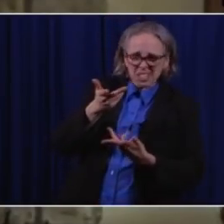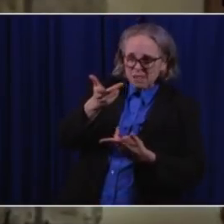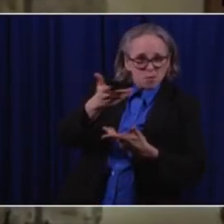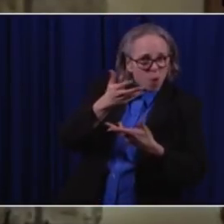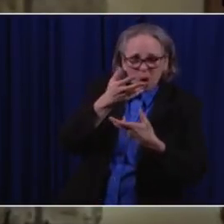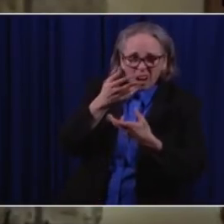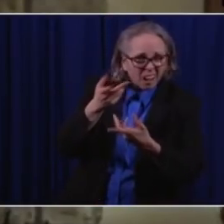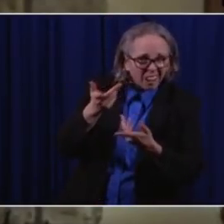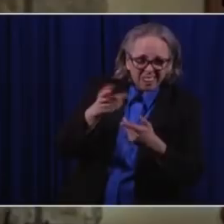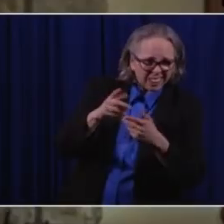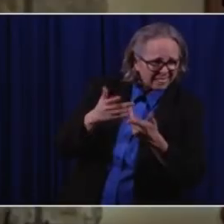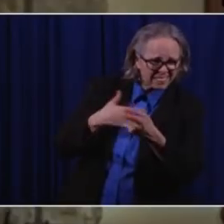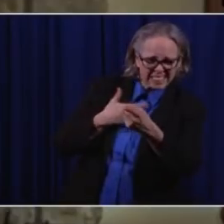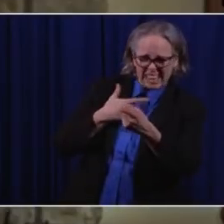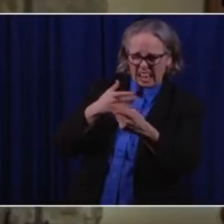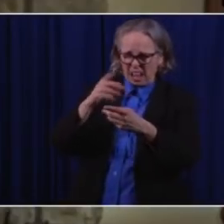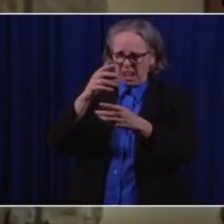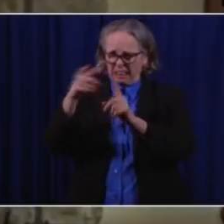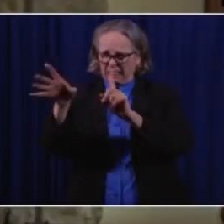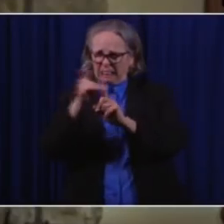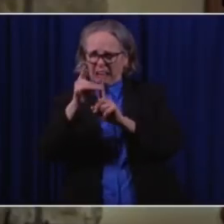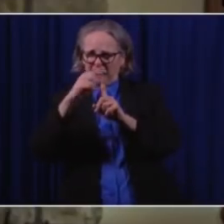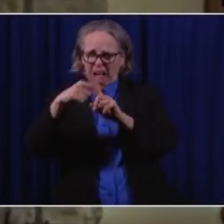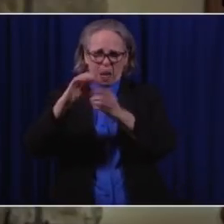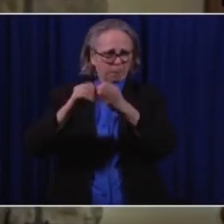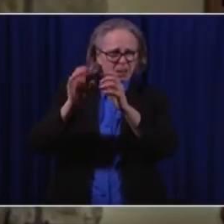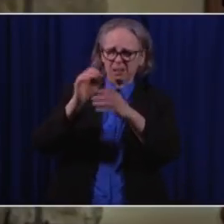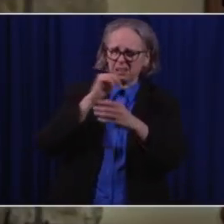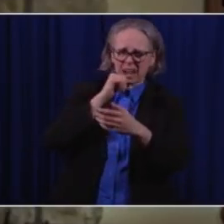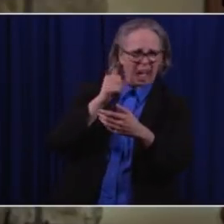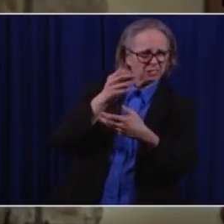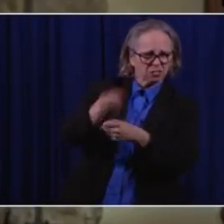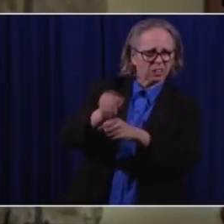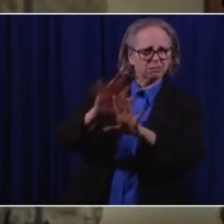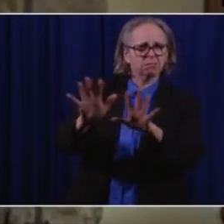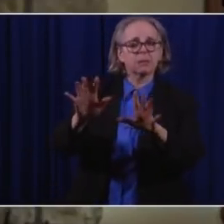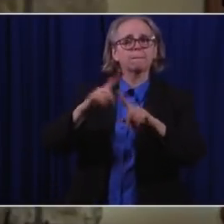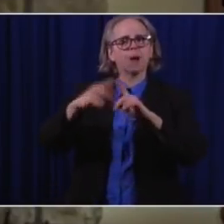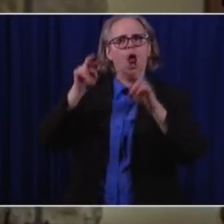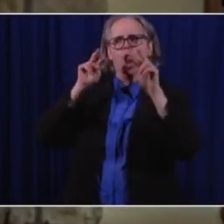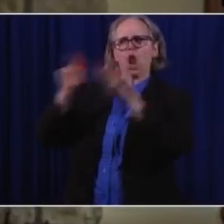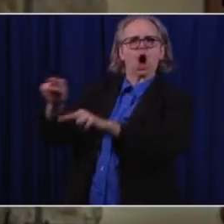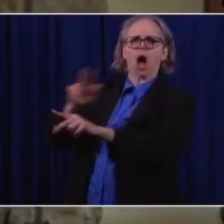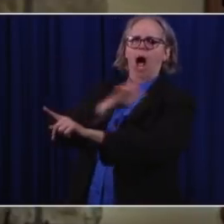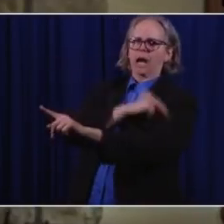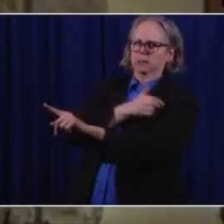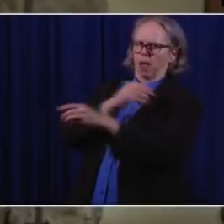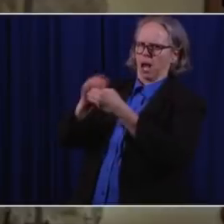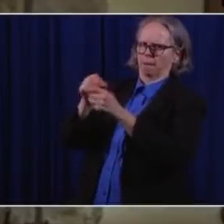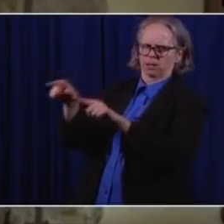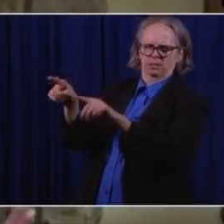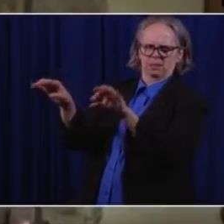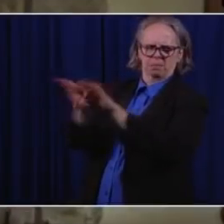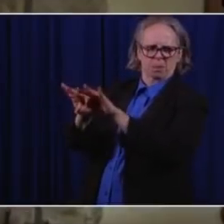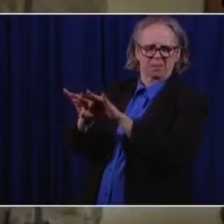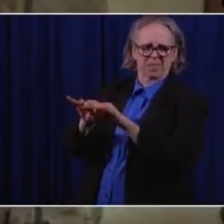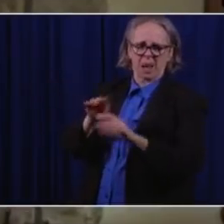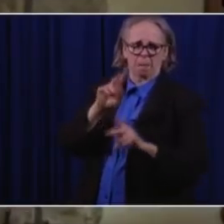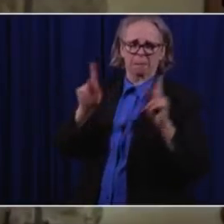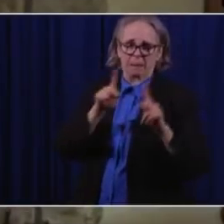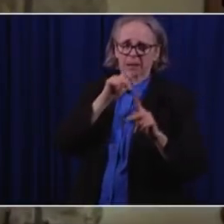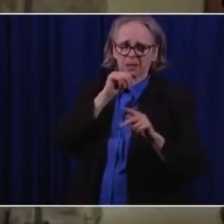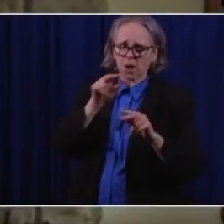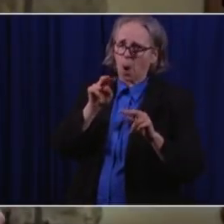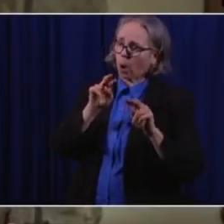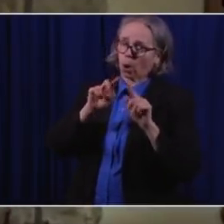can, look at the hospital numbers. Those people are not checking into hospitals just because they want to check into hospitals. They're checking